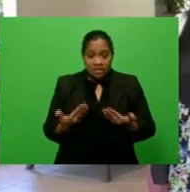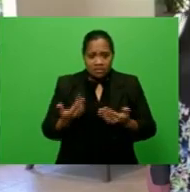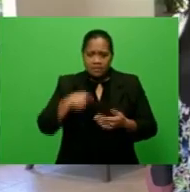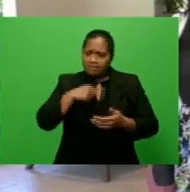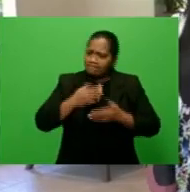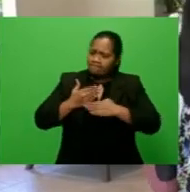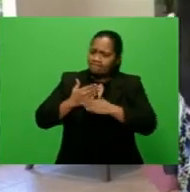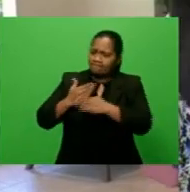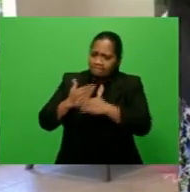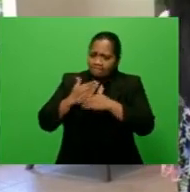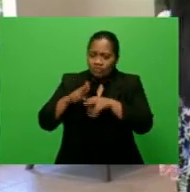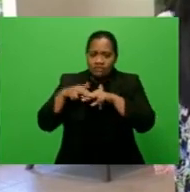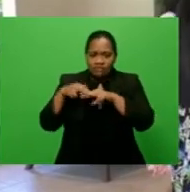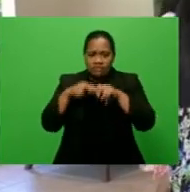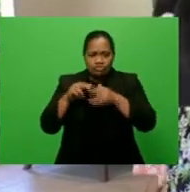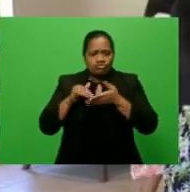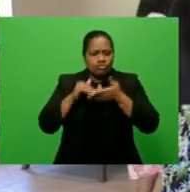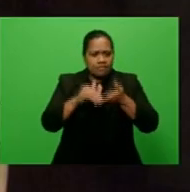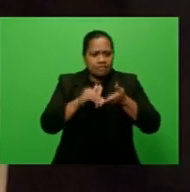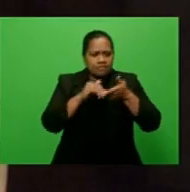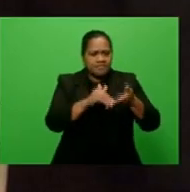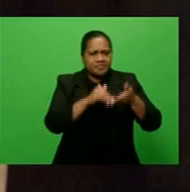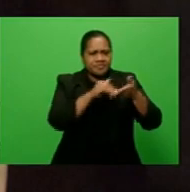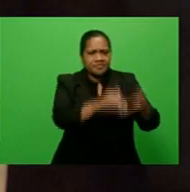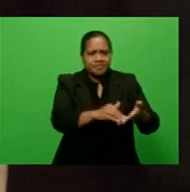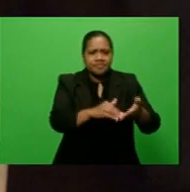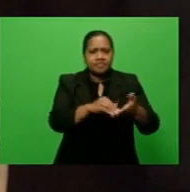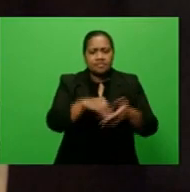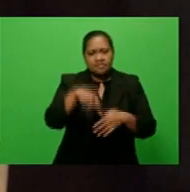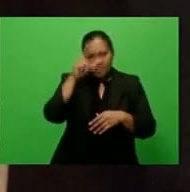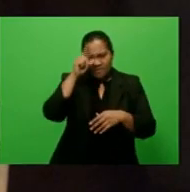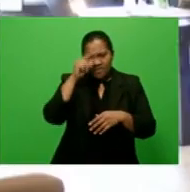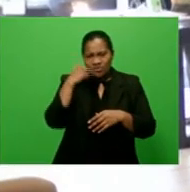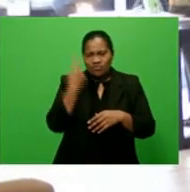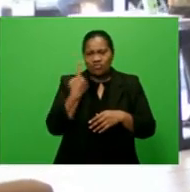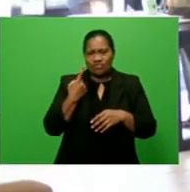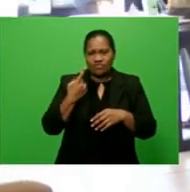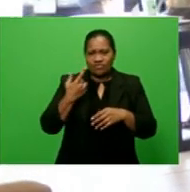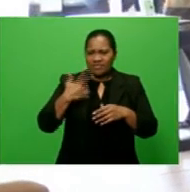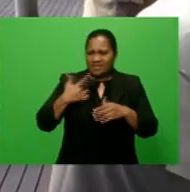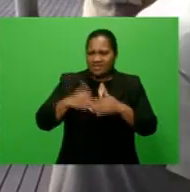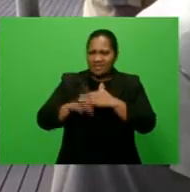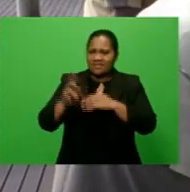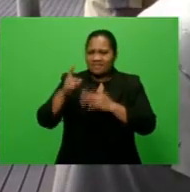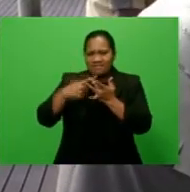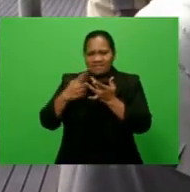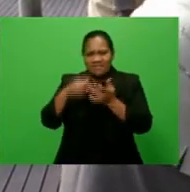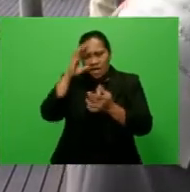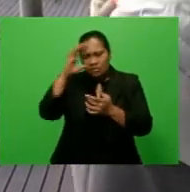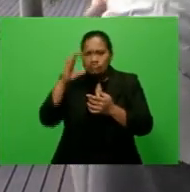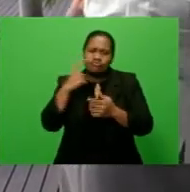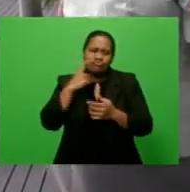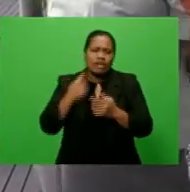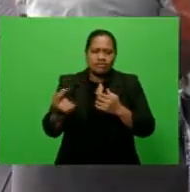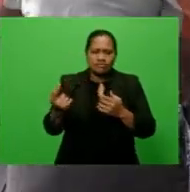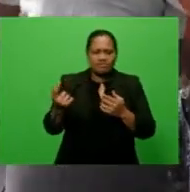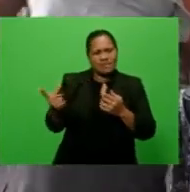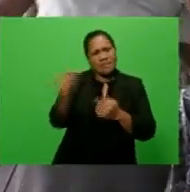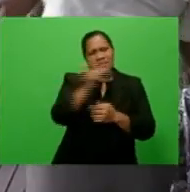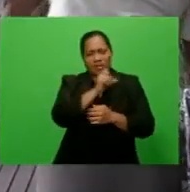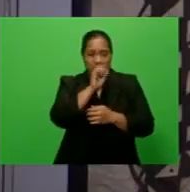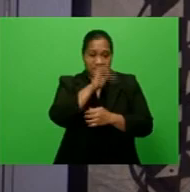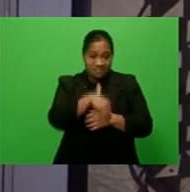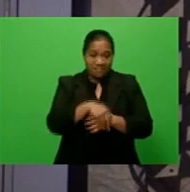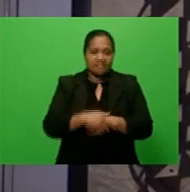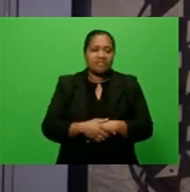on helping to repatriate Fijian nationals who are in other countries trying to get home, and where they have